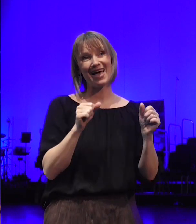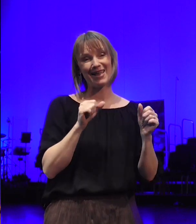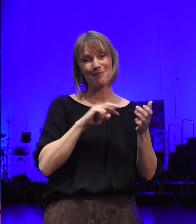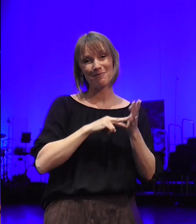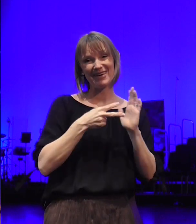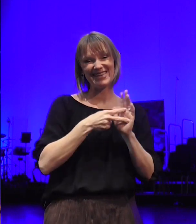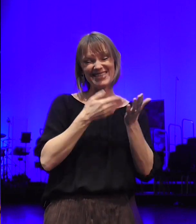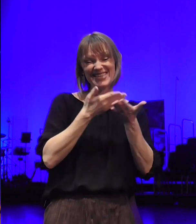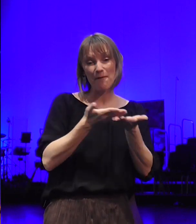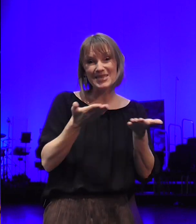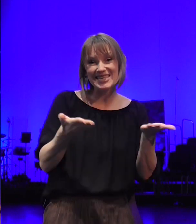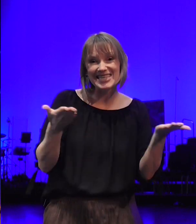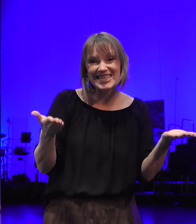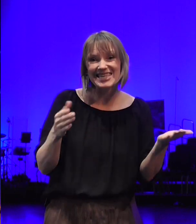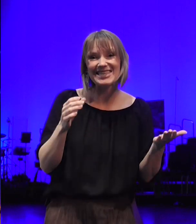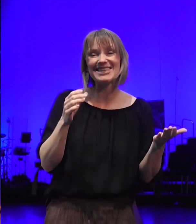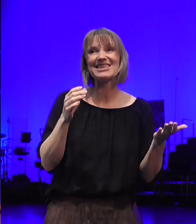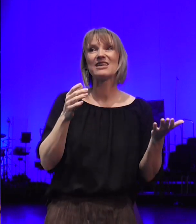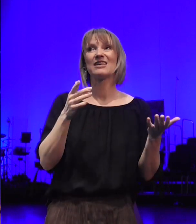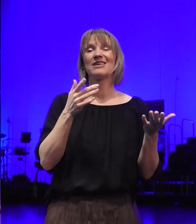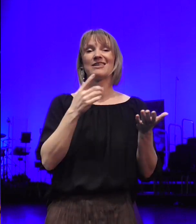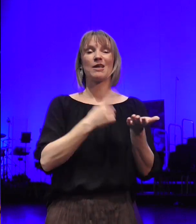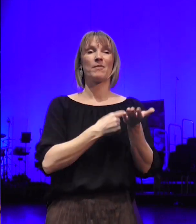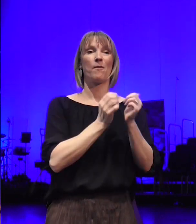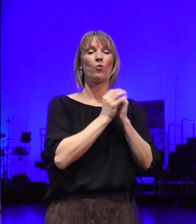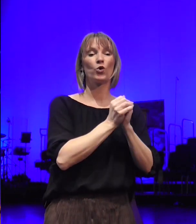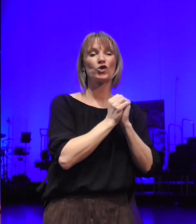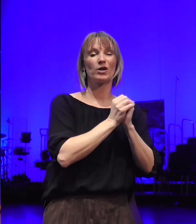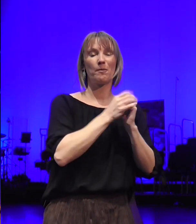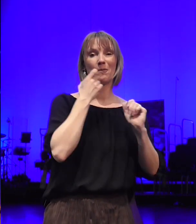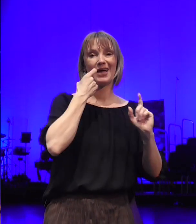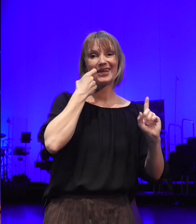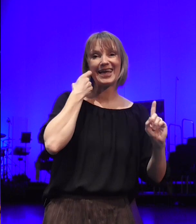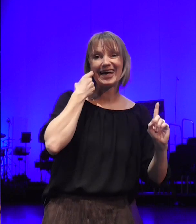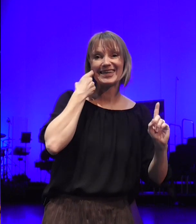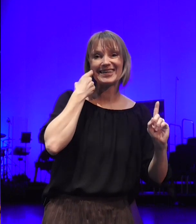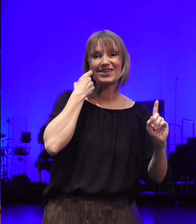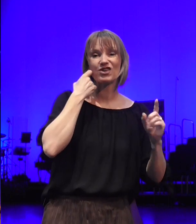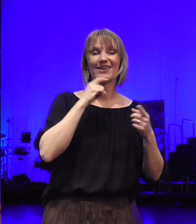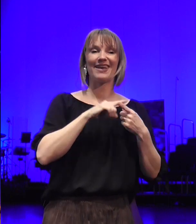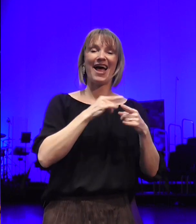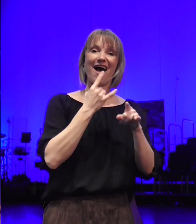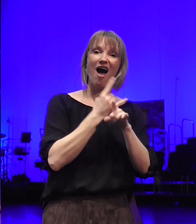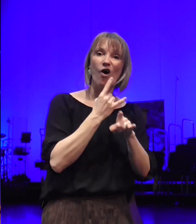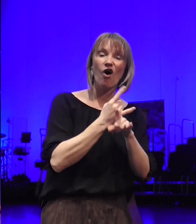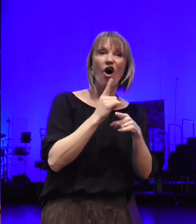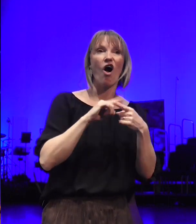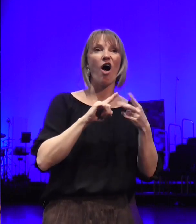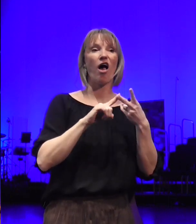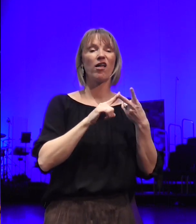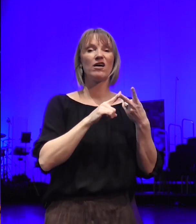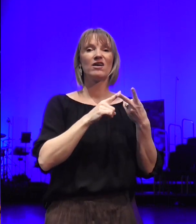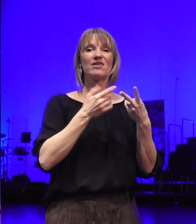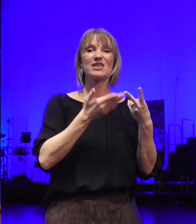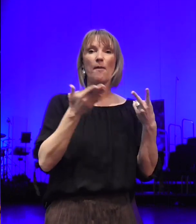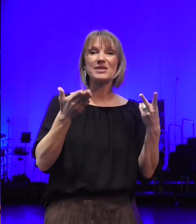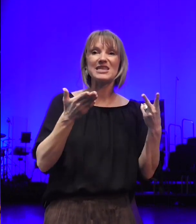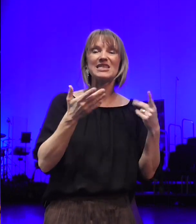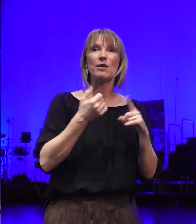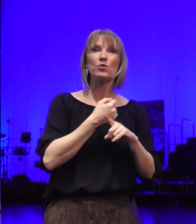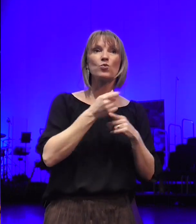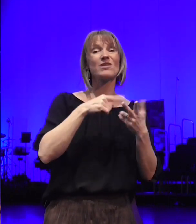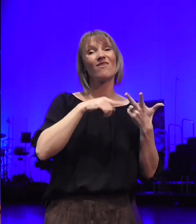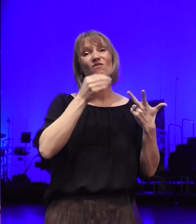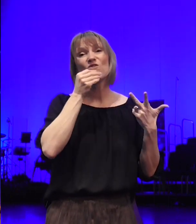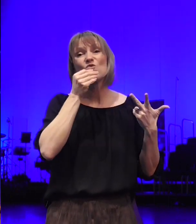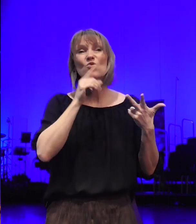Those of us who struggled with worshiping at the altar of addiction, with alcohol or substance abuse or food